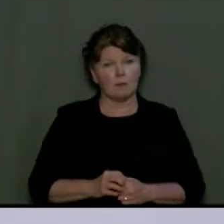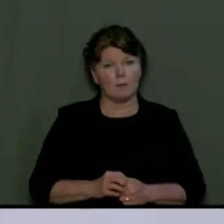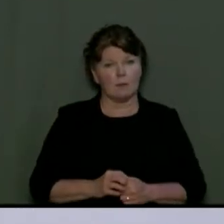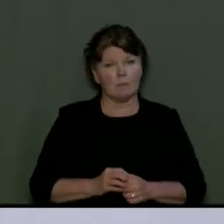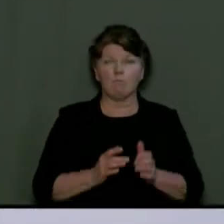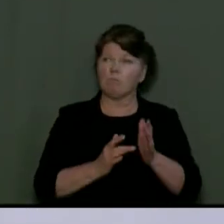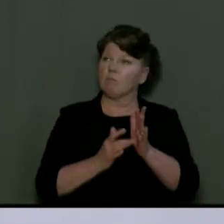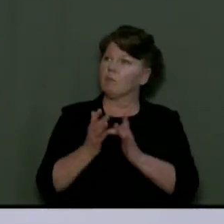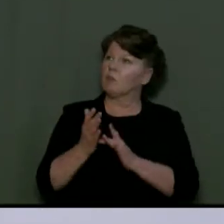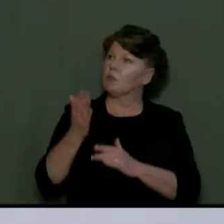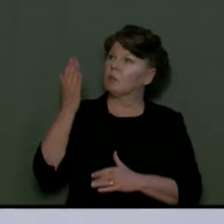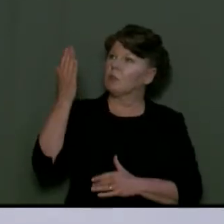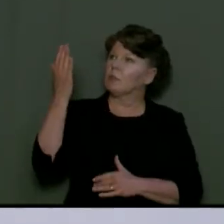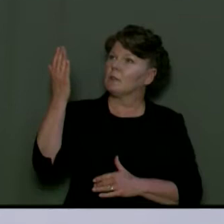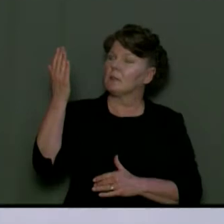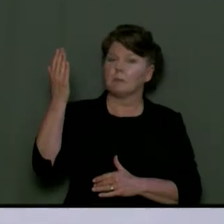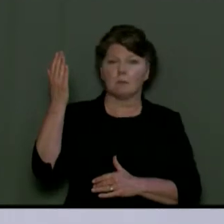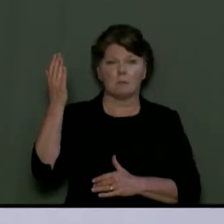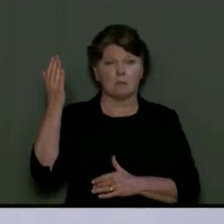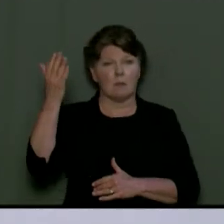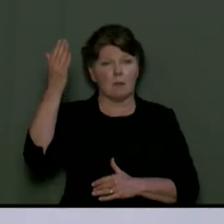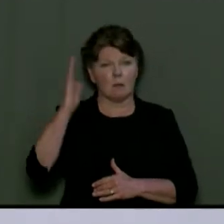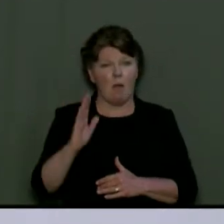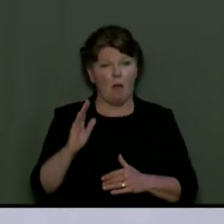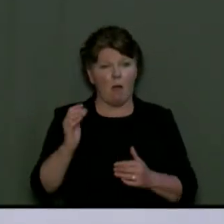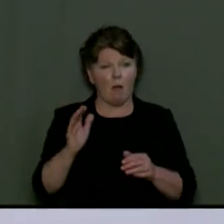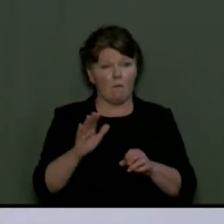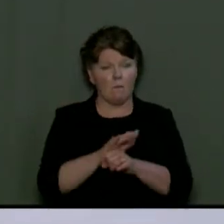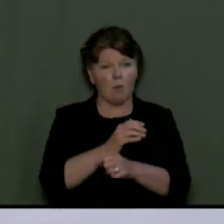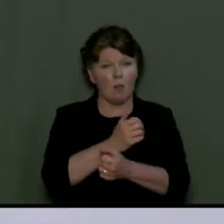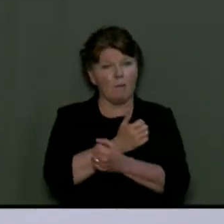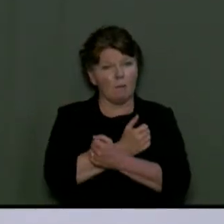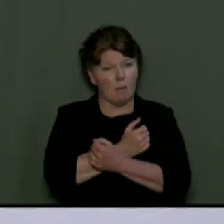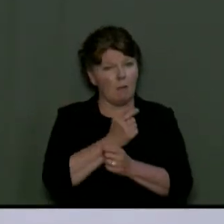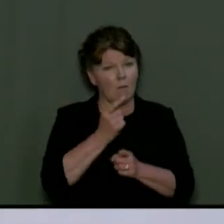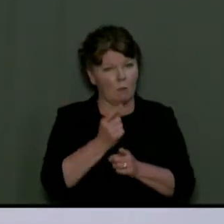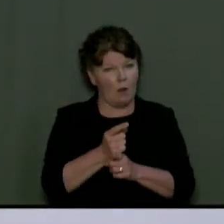Isn't Jesus a God of love?